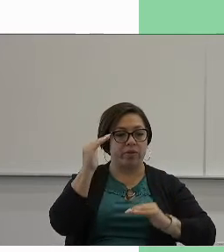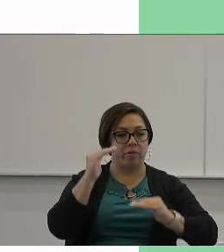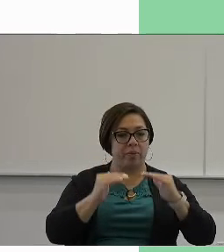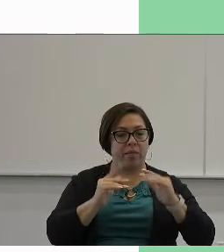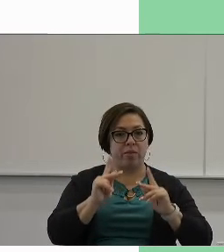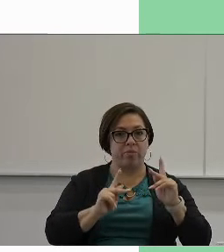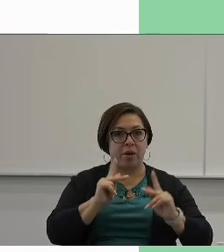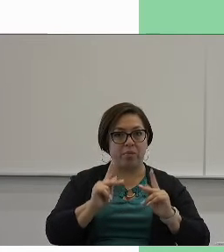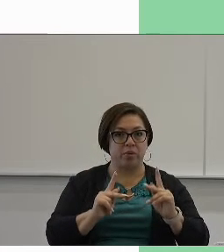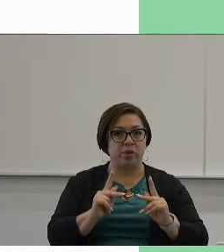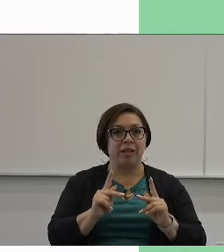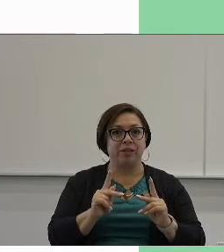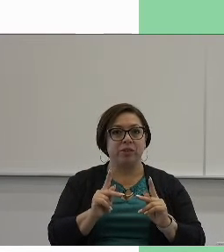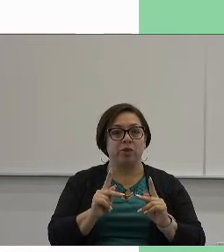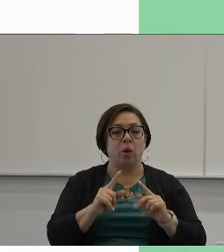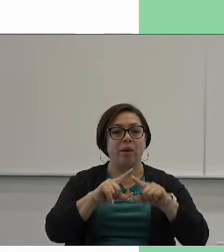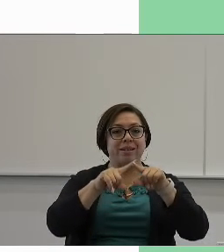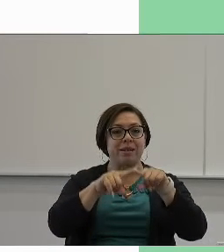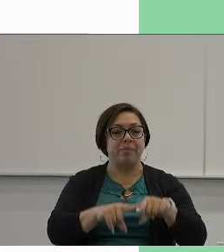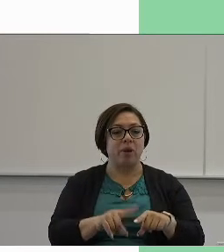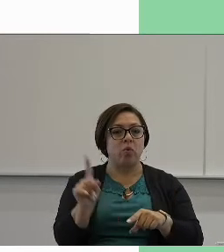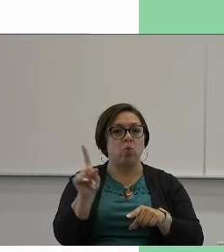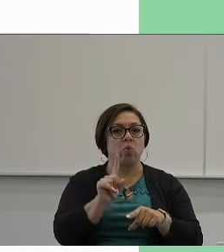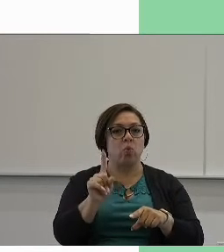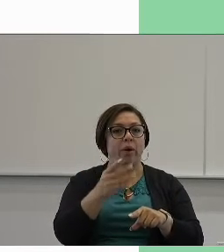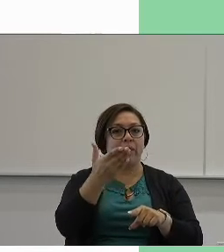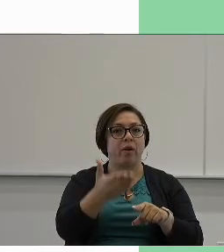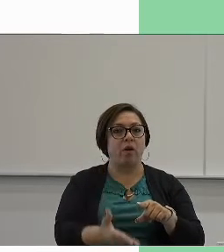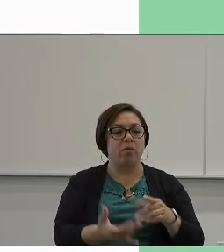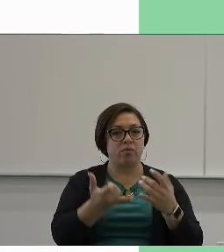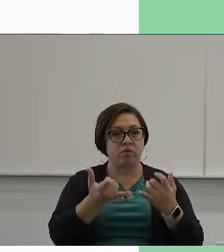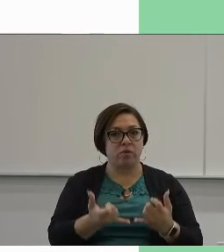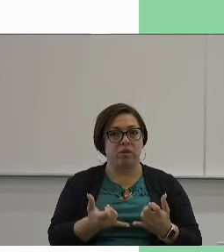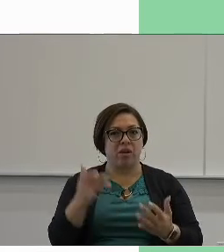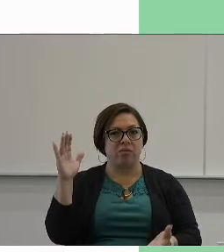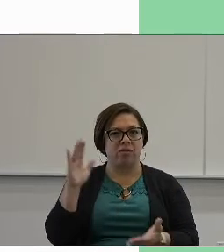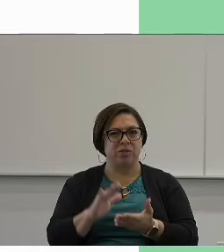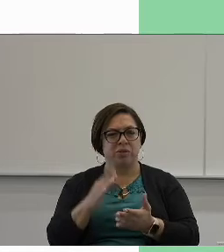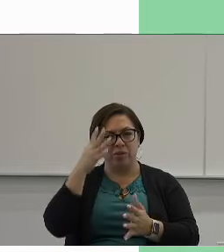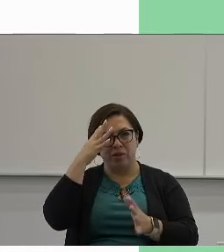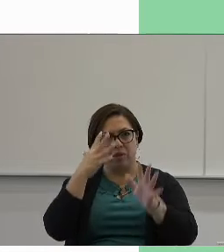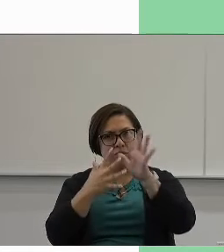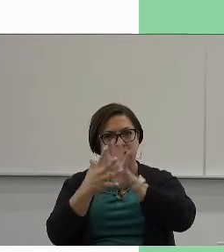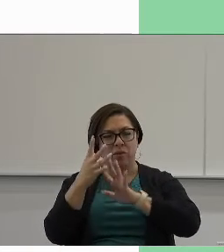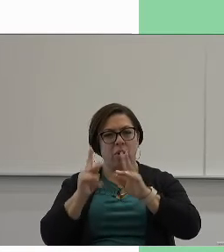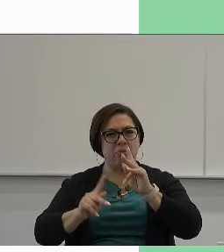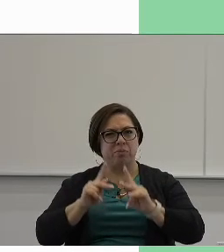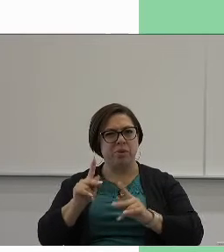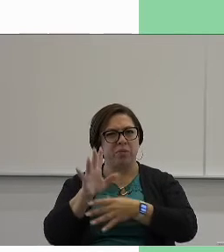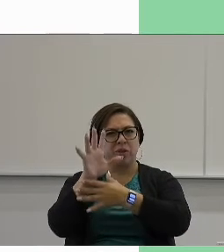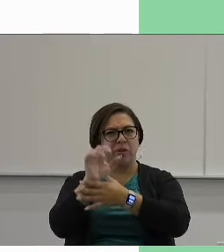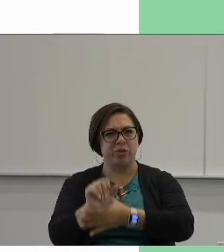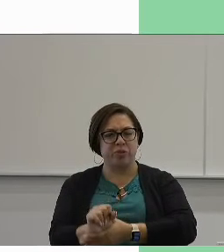where the existing districts are. And again, the reason for that is it just reduces confusion. People are used to generally where the districts are, and